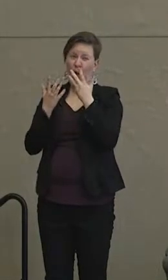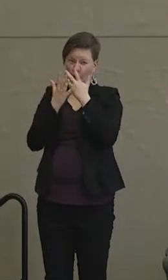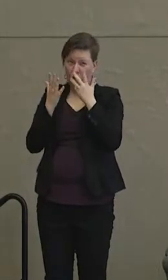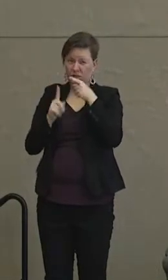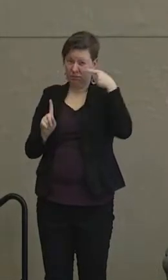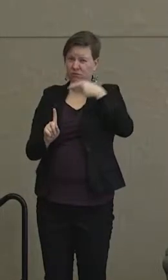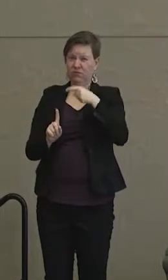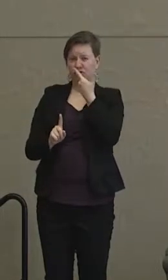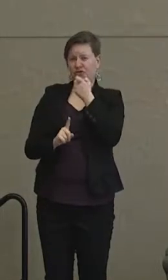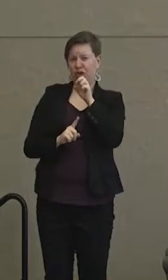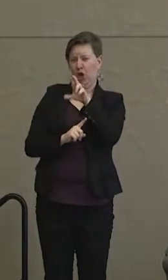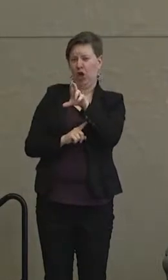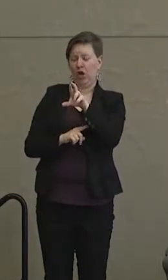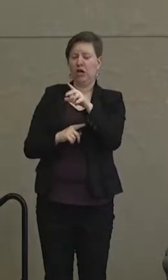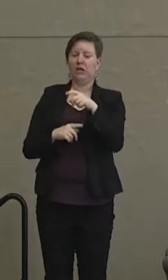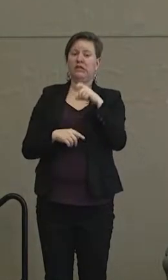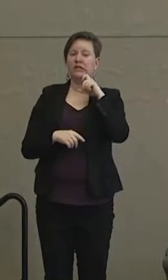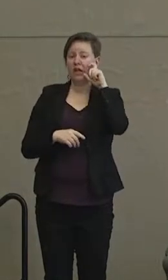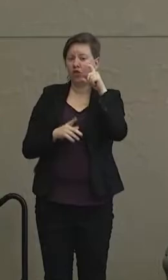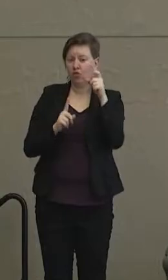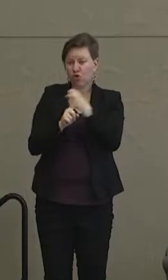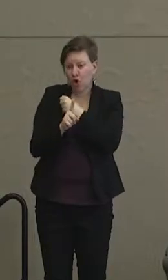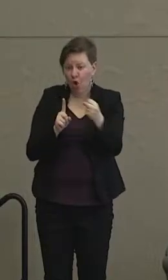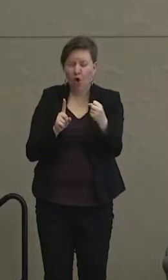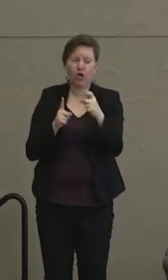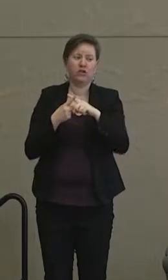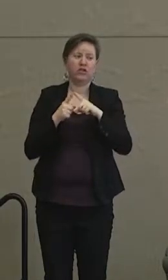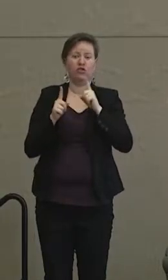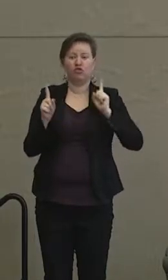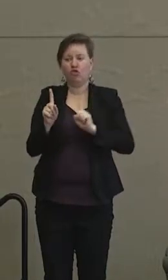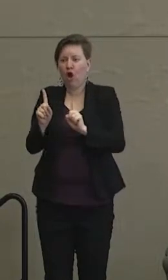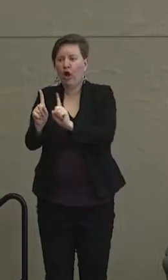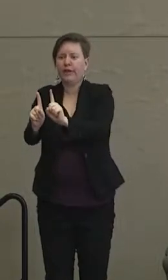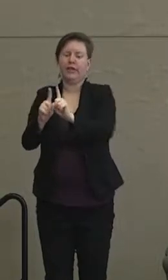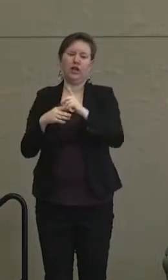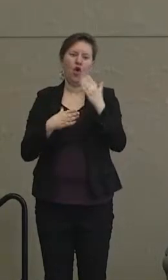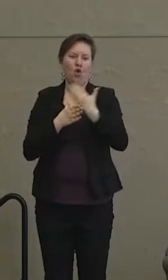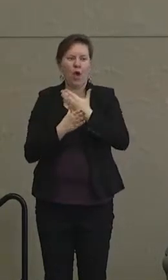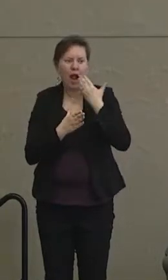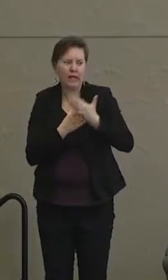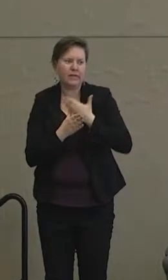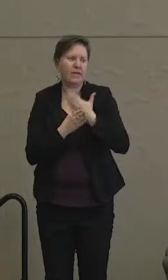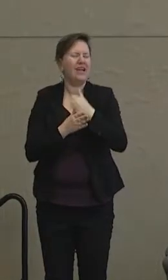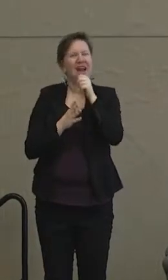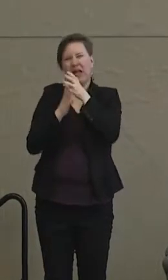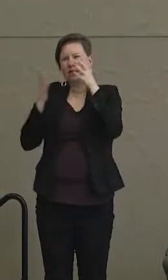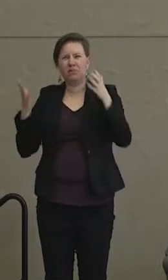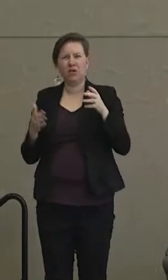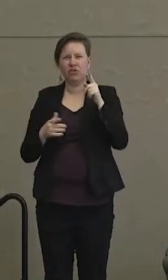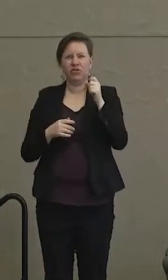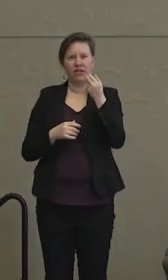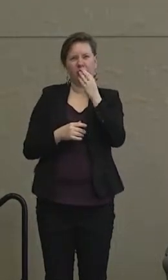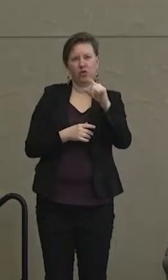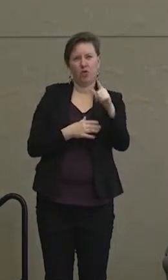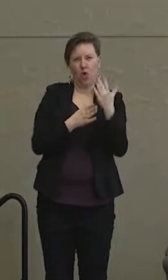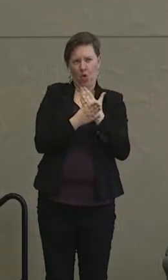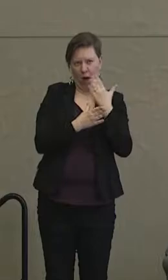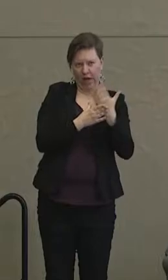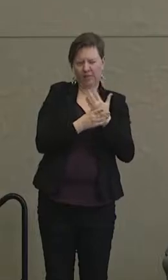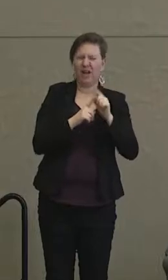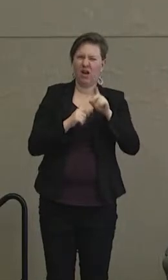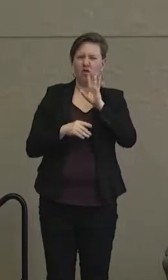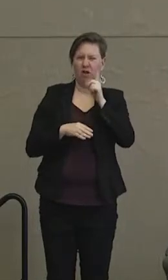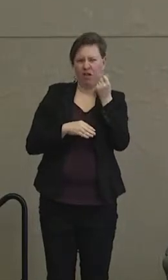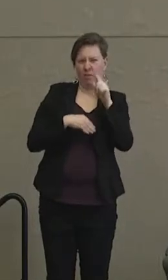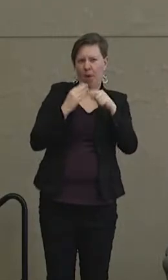violence, sexual assault, stalking, harassment, not as much sexual harassment, and I'll talk a